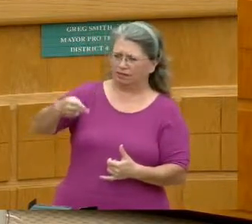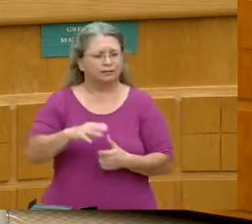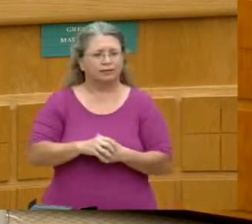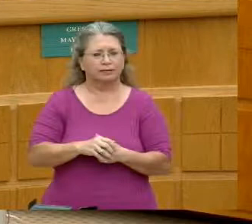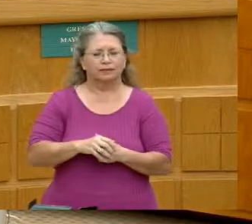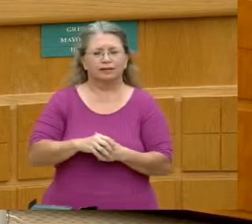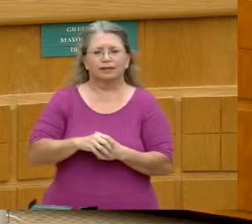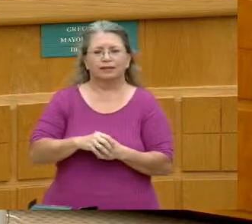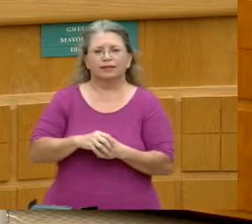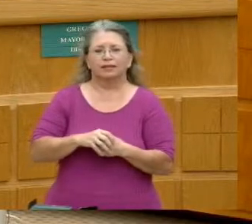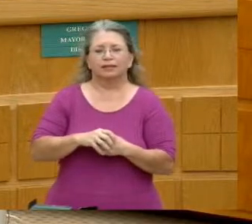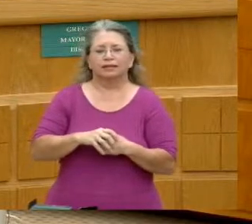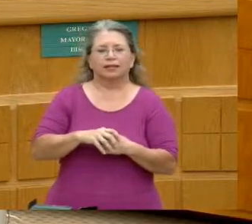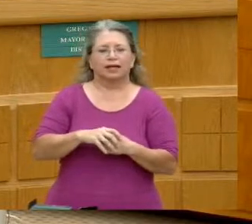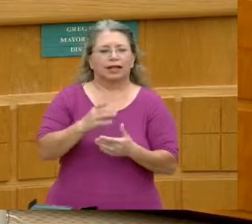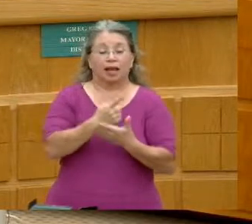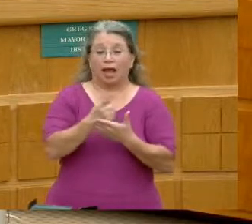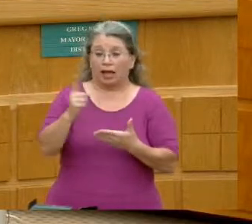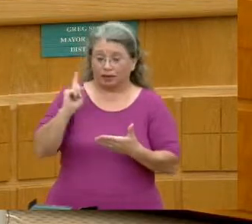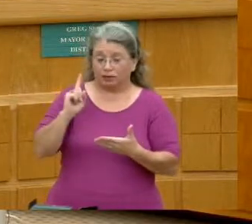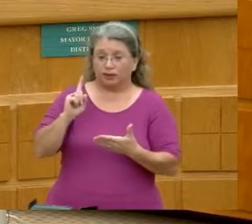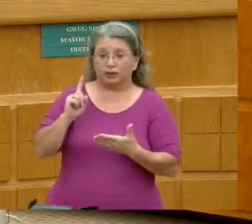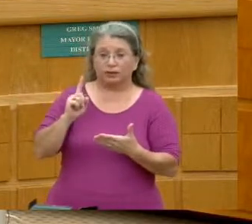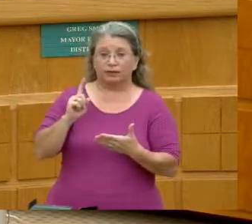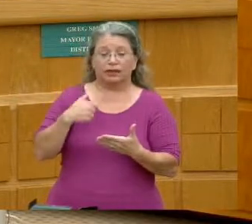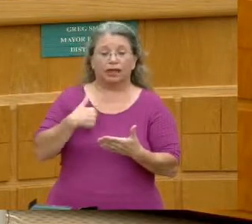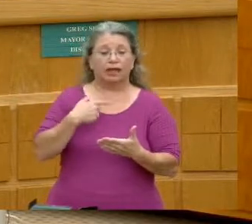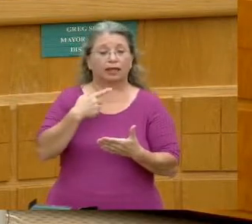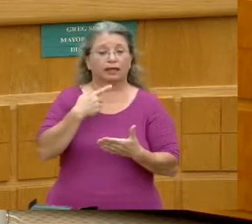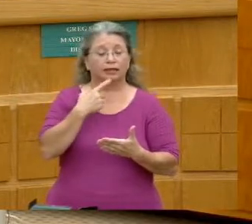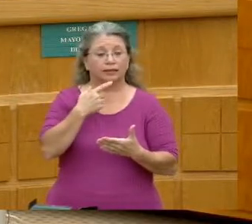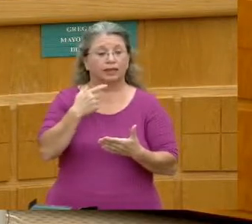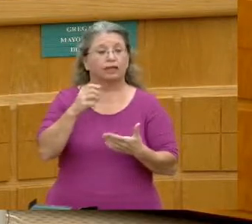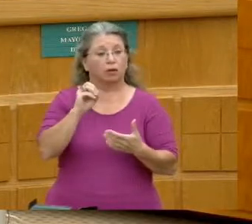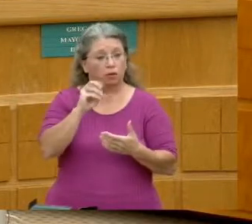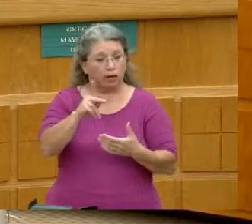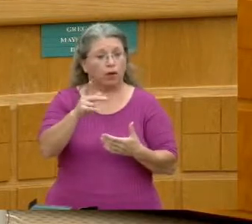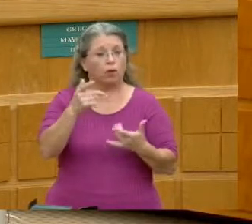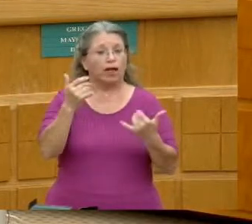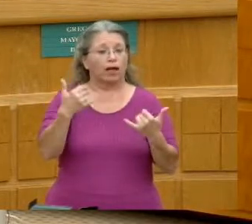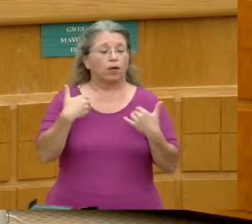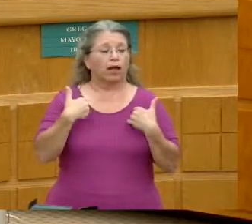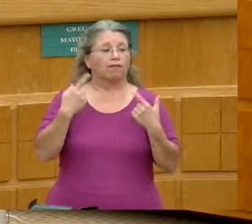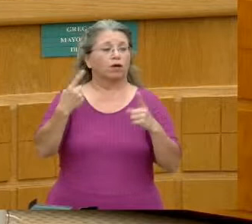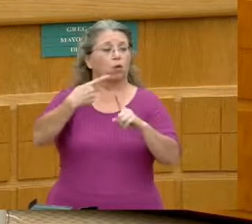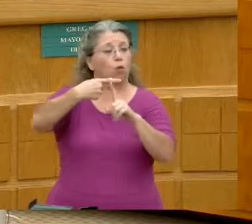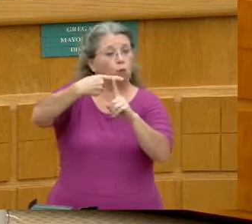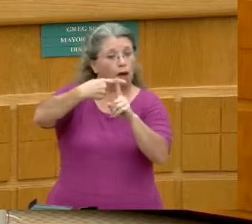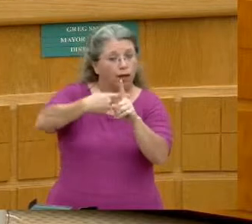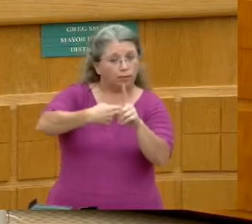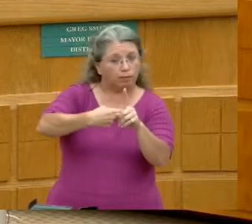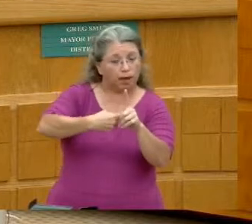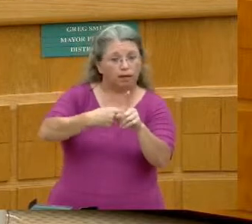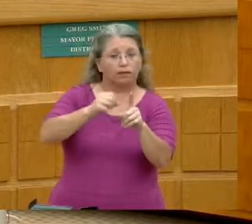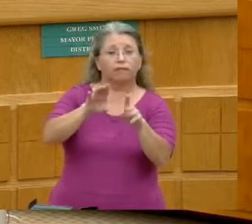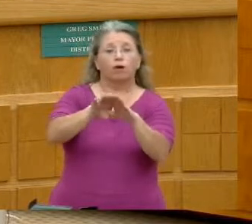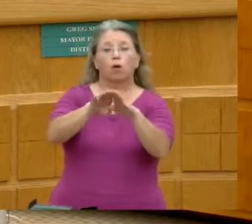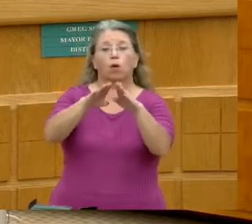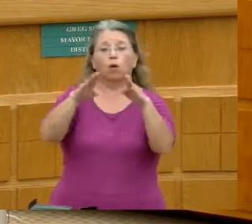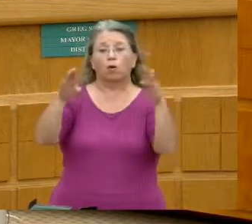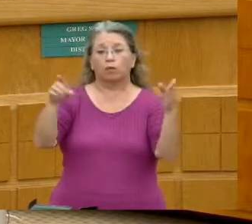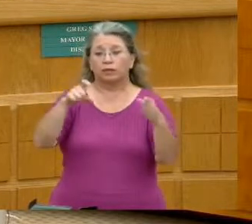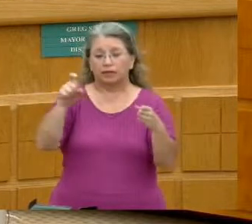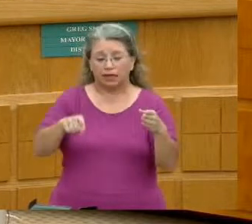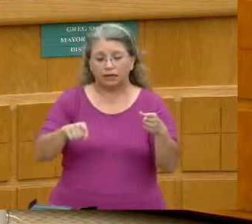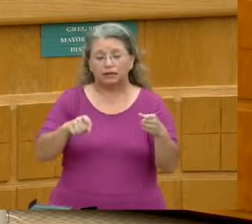done. Last week when I got up here, I said, okay, we've had 1 month of Open Texas, and it looked like we were doing pretty good. Well, now we have 1